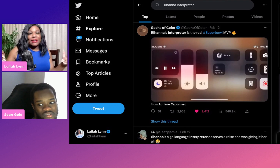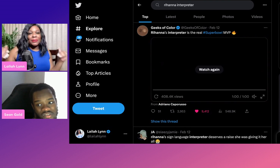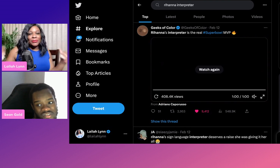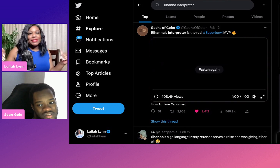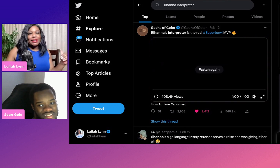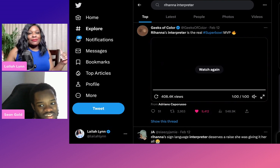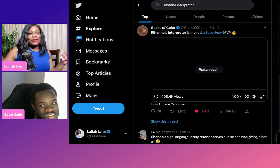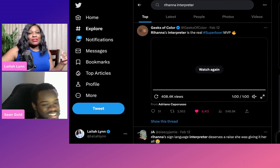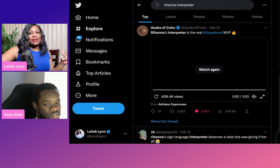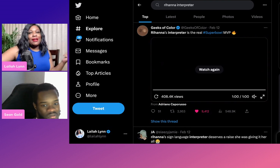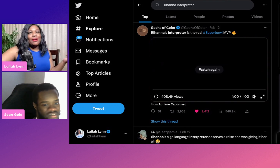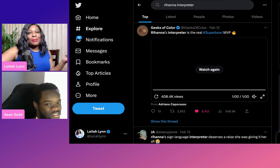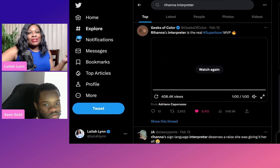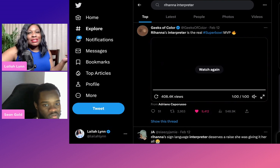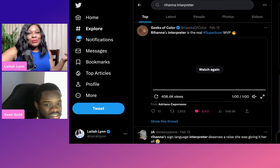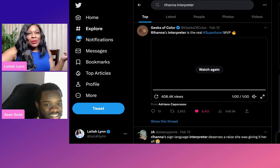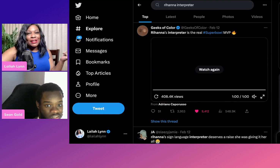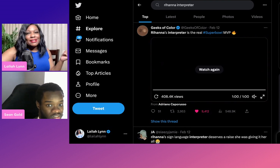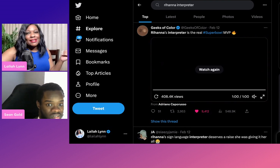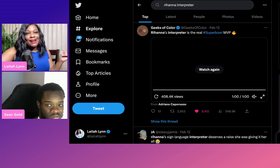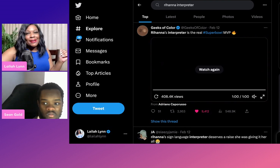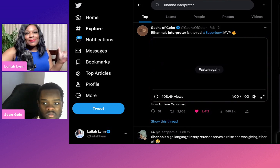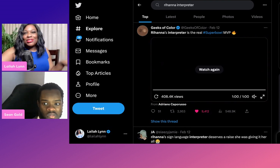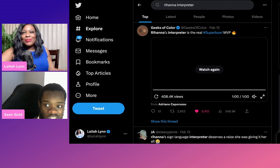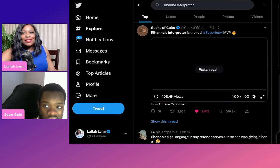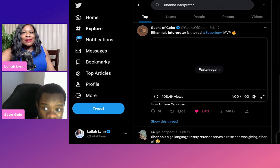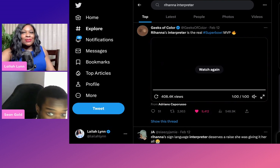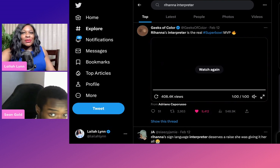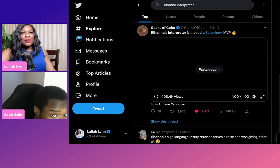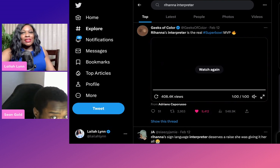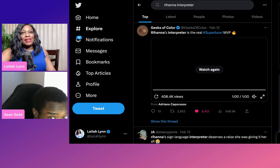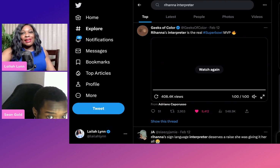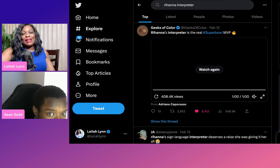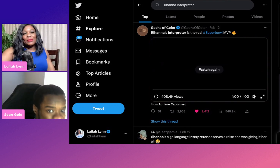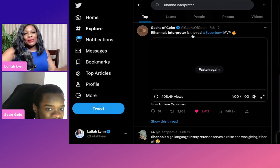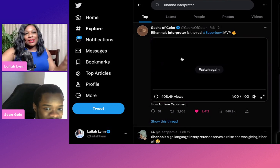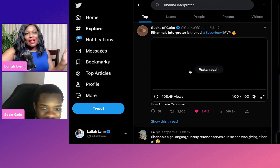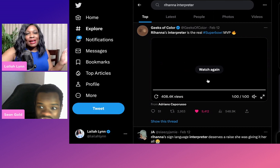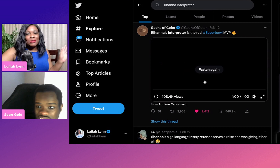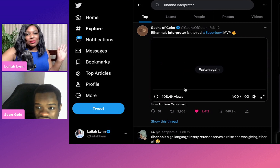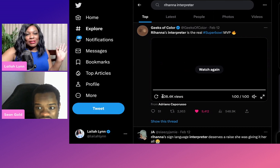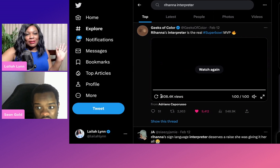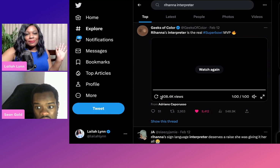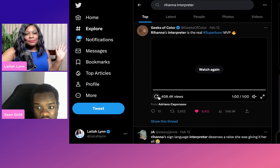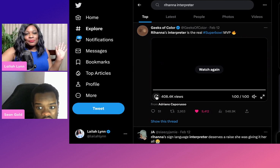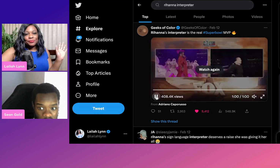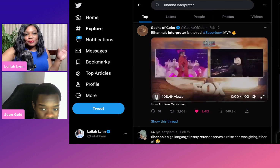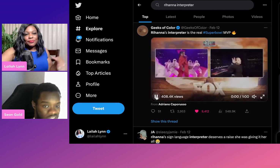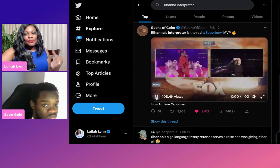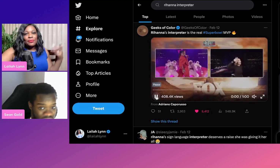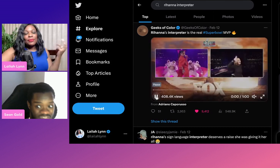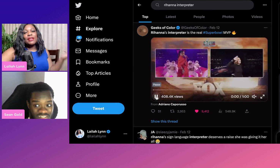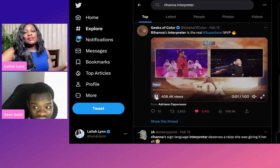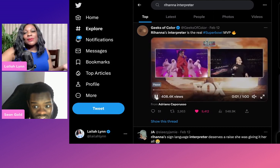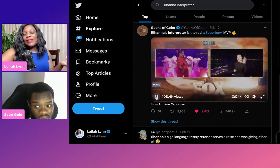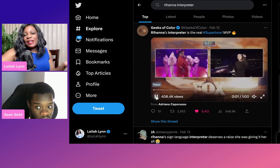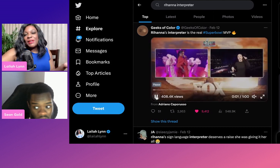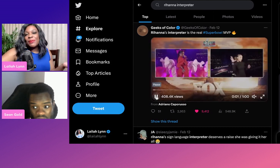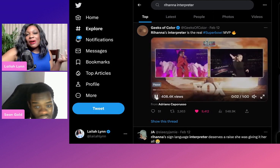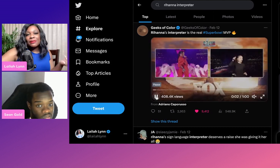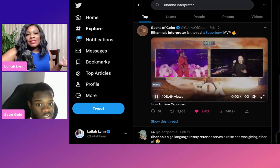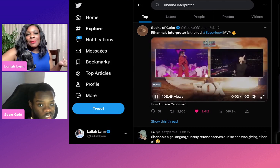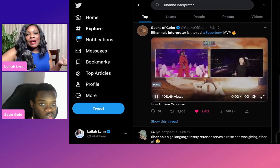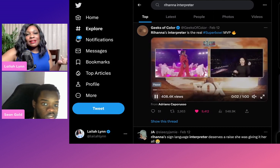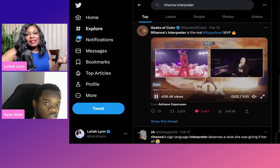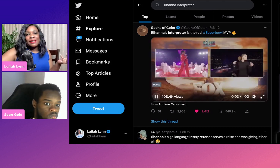actually air on television. But she was there doing her thing, and it was on a live stream. And so a lot of